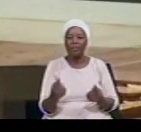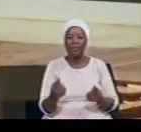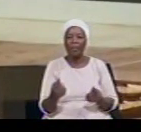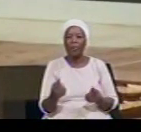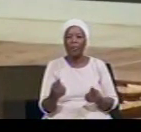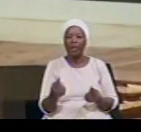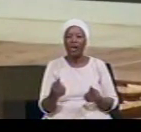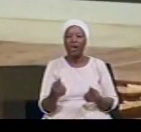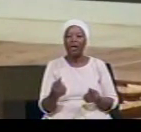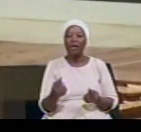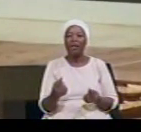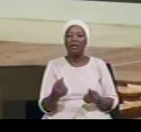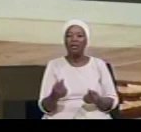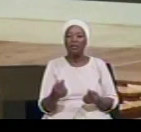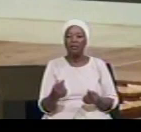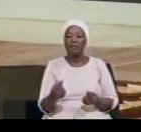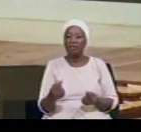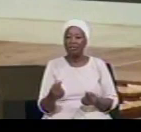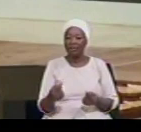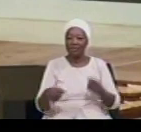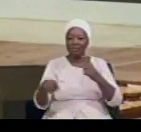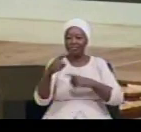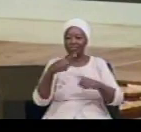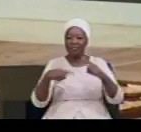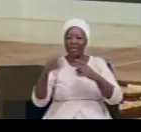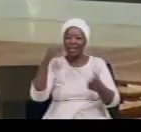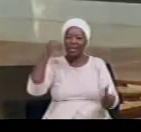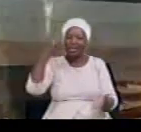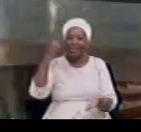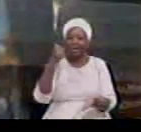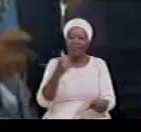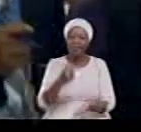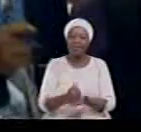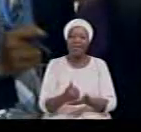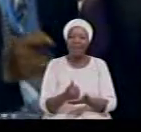Did somebody say amen?